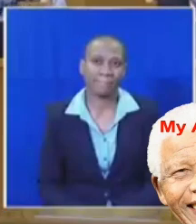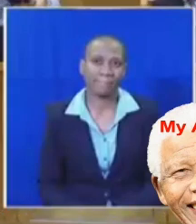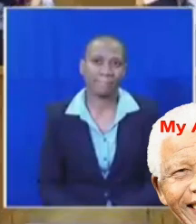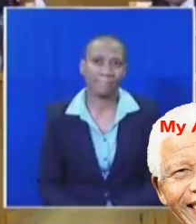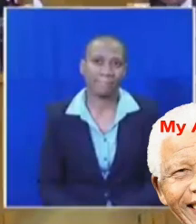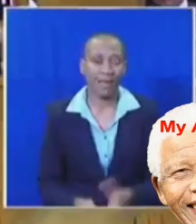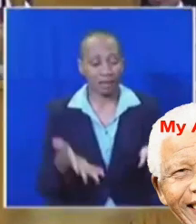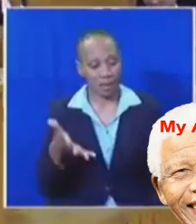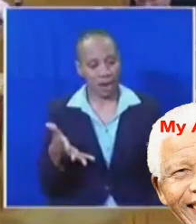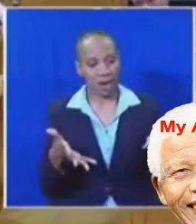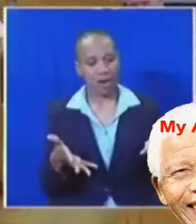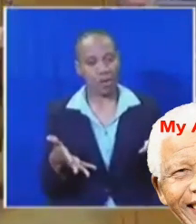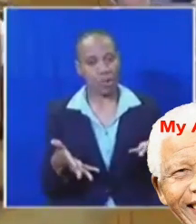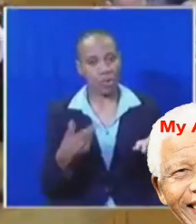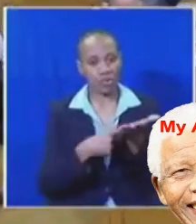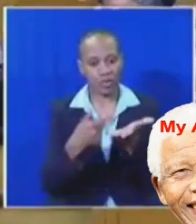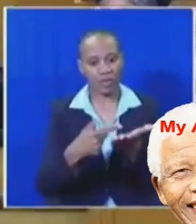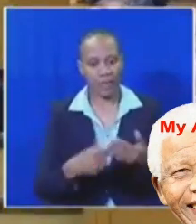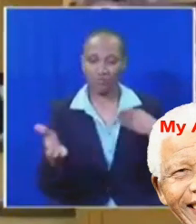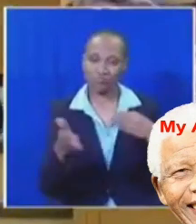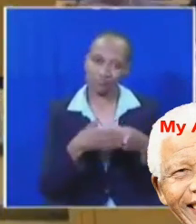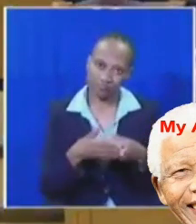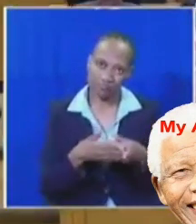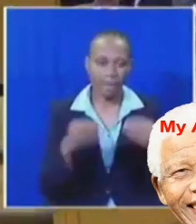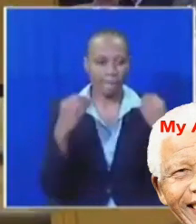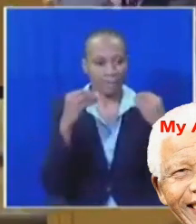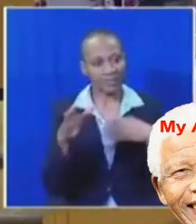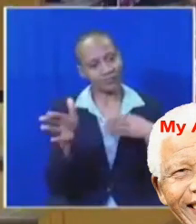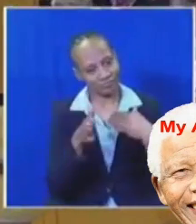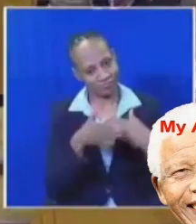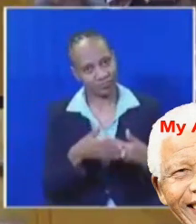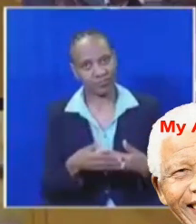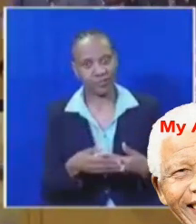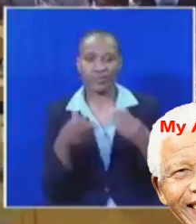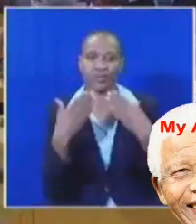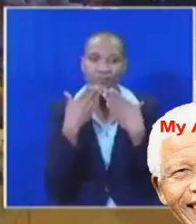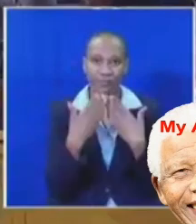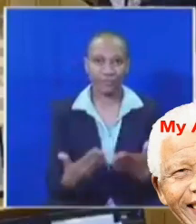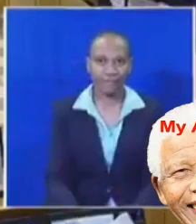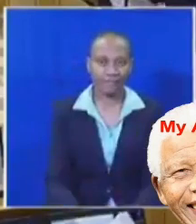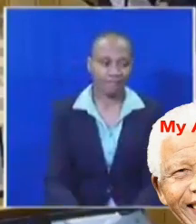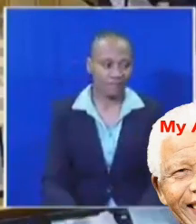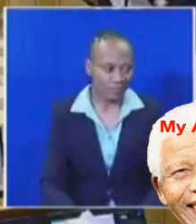This concludes the debate and the business for the day. The House is adjourned.